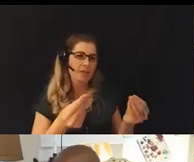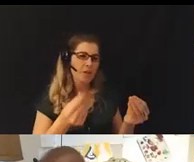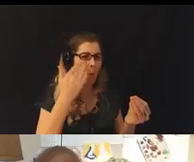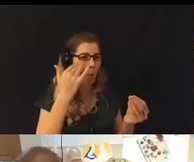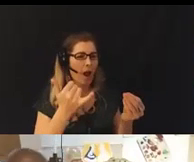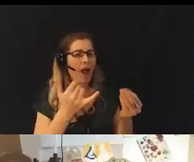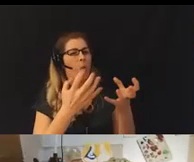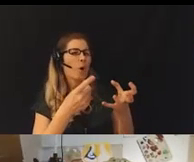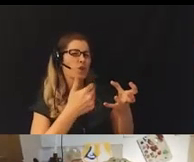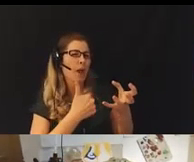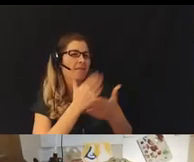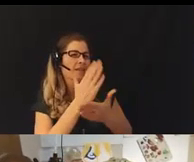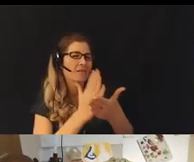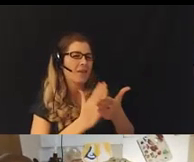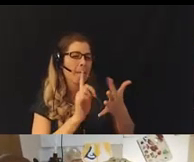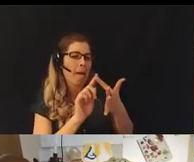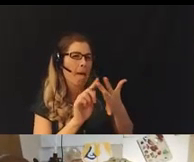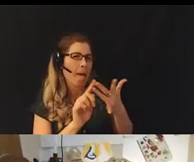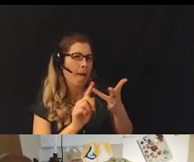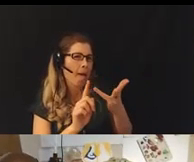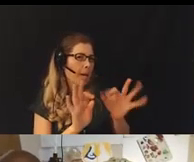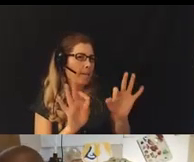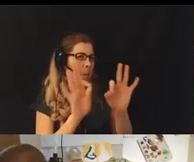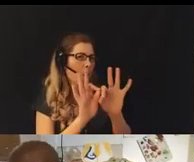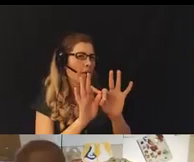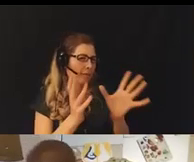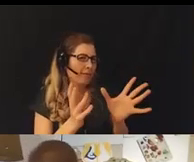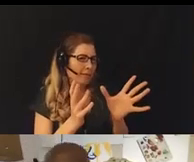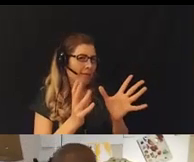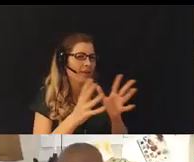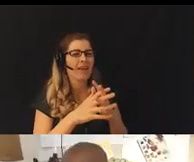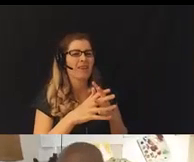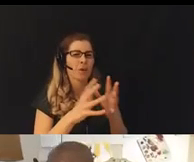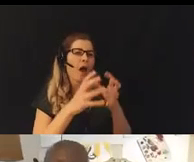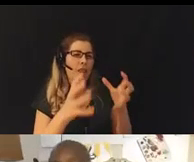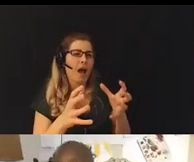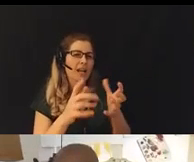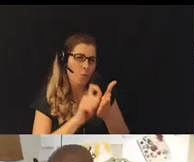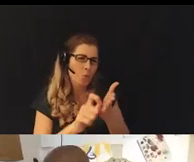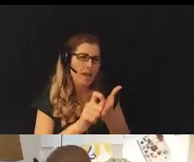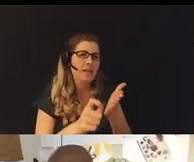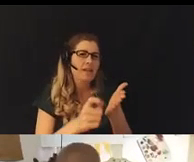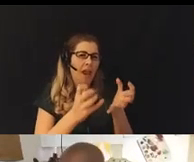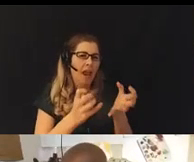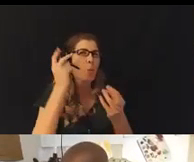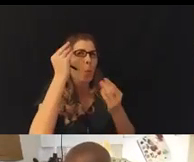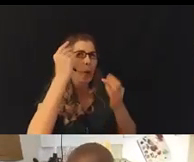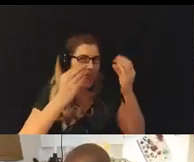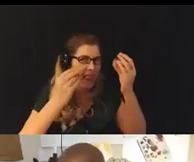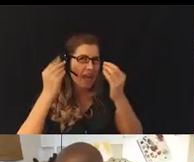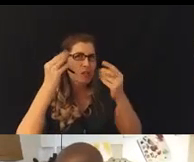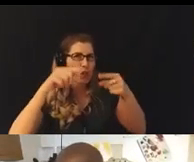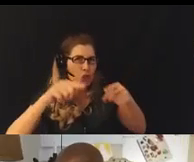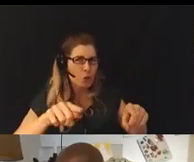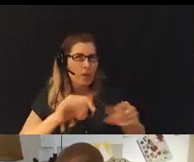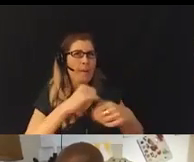and this material is important because blank, and it all adds up to this thing, right? So there's a lot of writing and reflection that goes into it first to make sure they're approaching